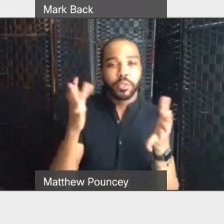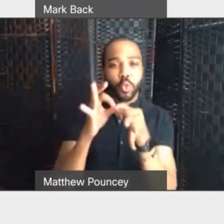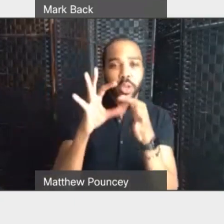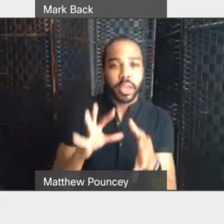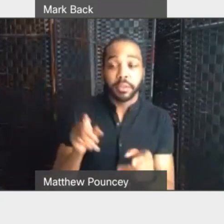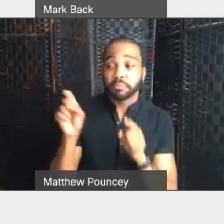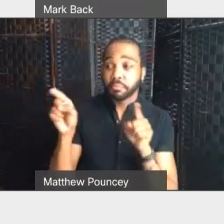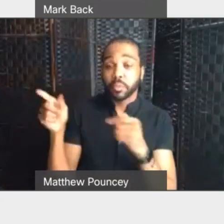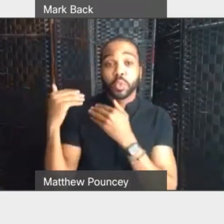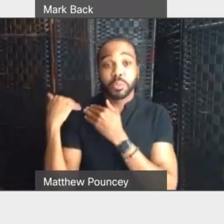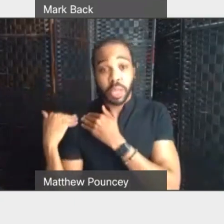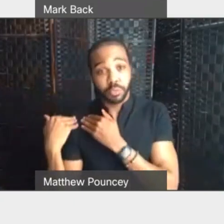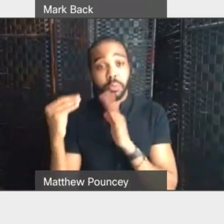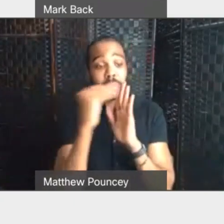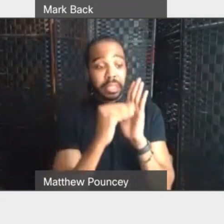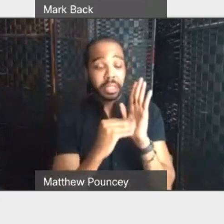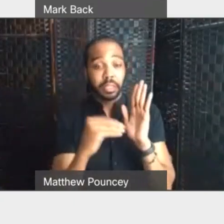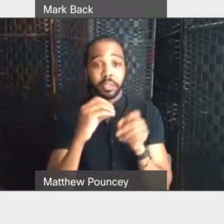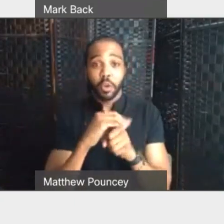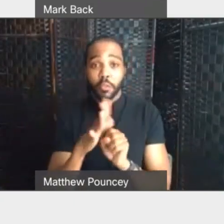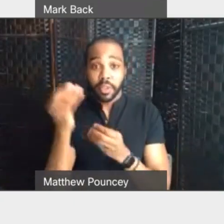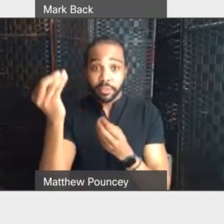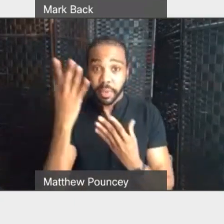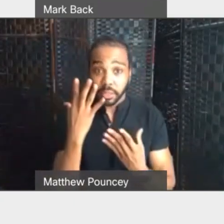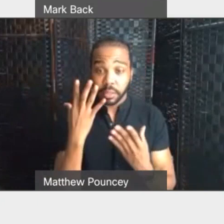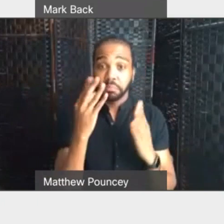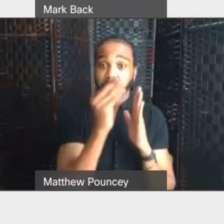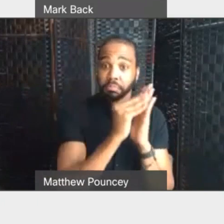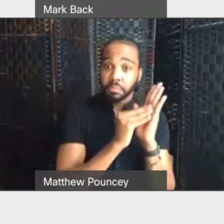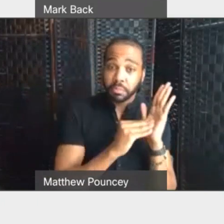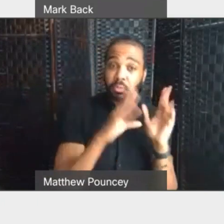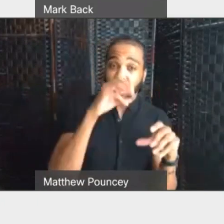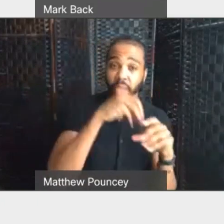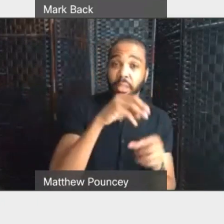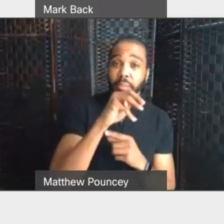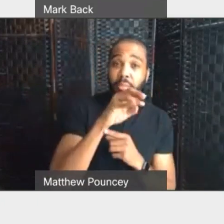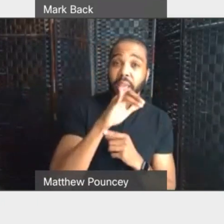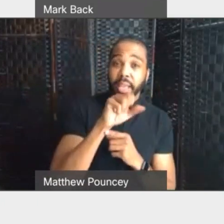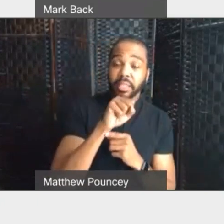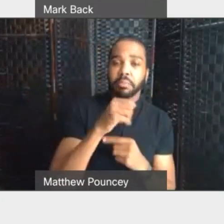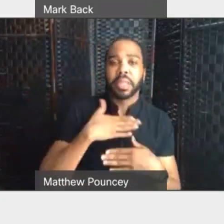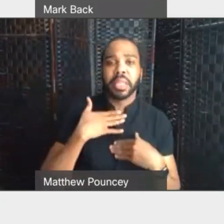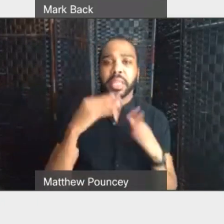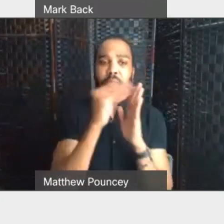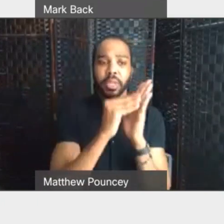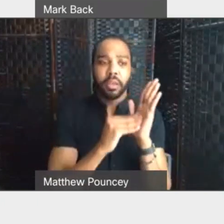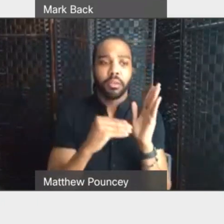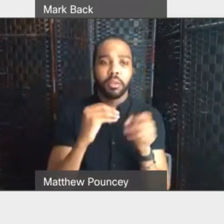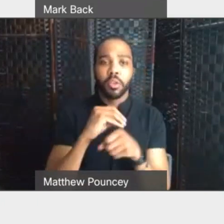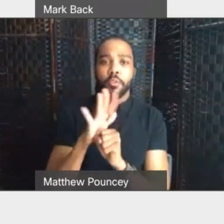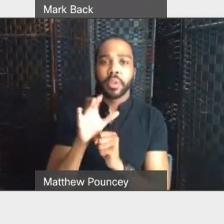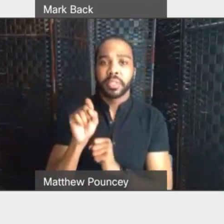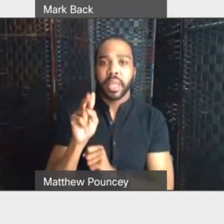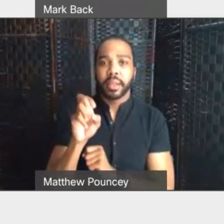COVID data to enter the COVID status data within the next 2 weeks